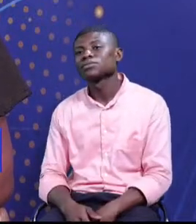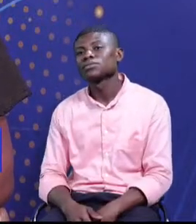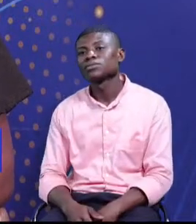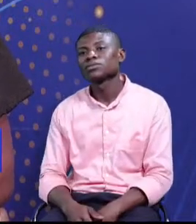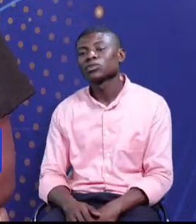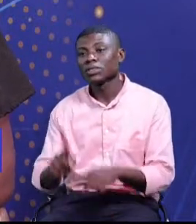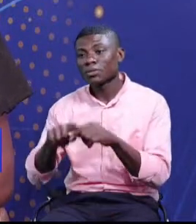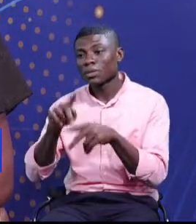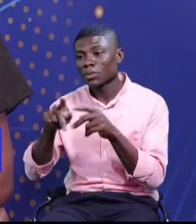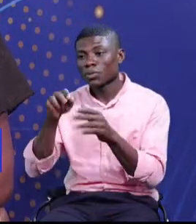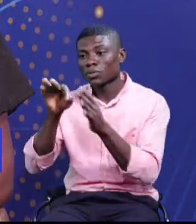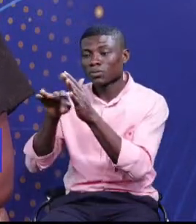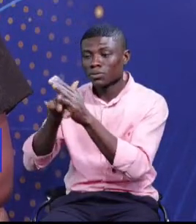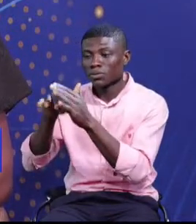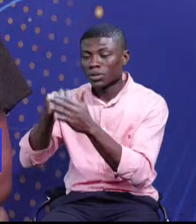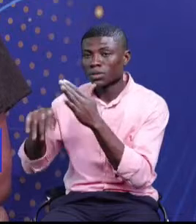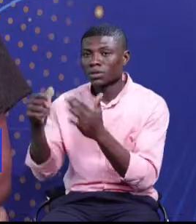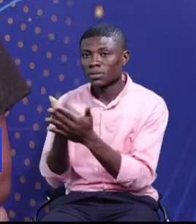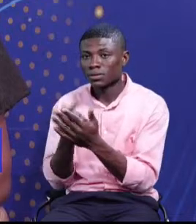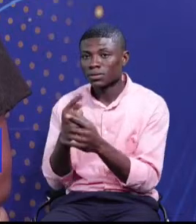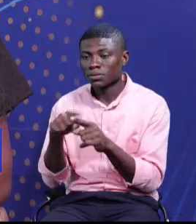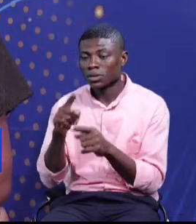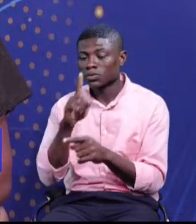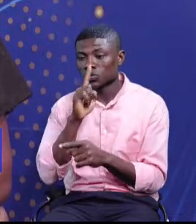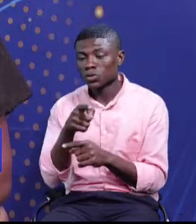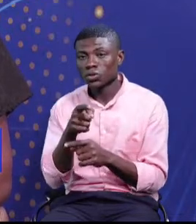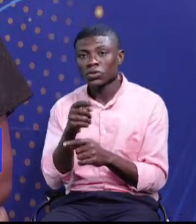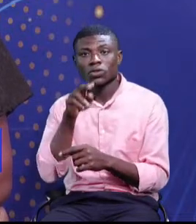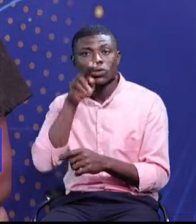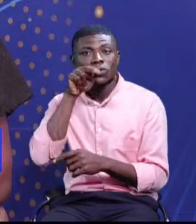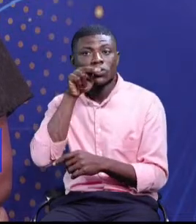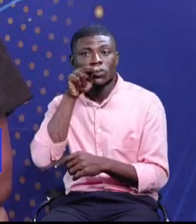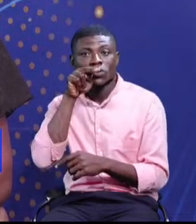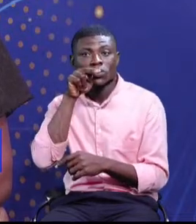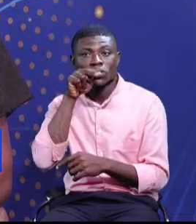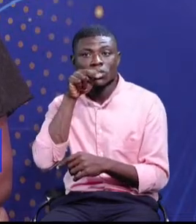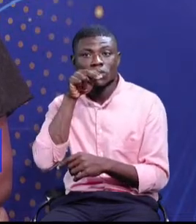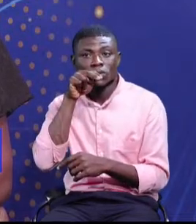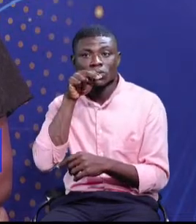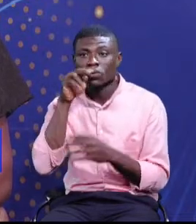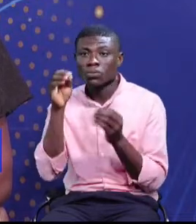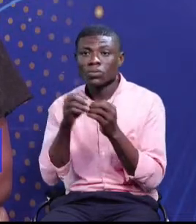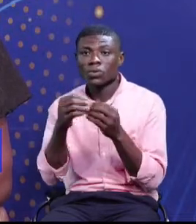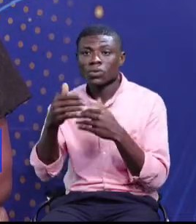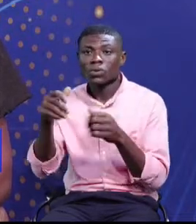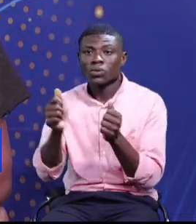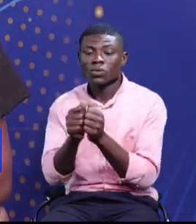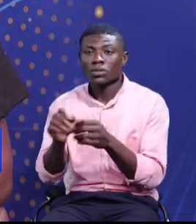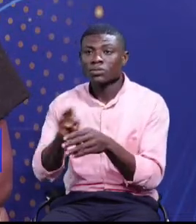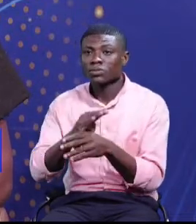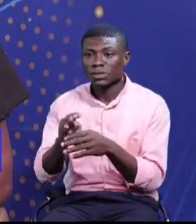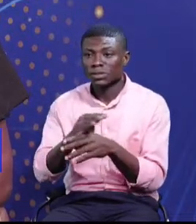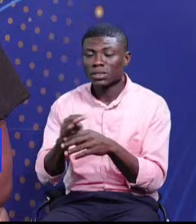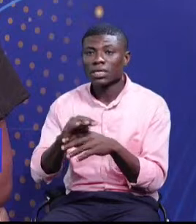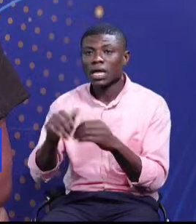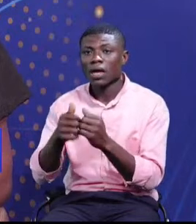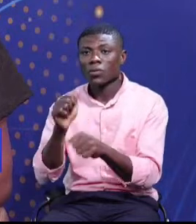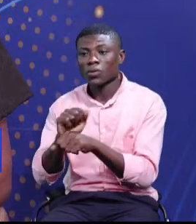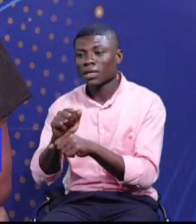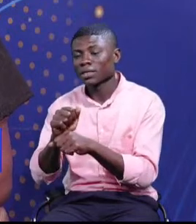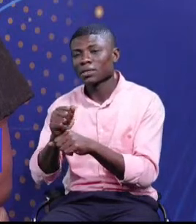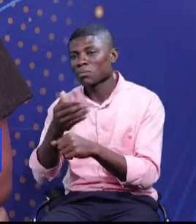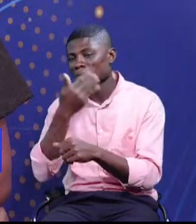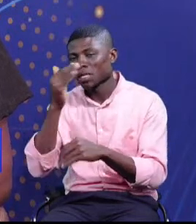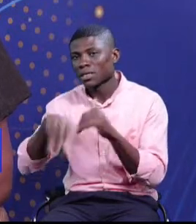it is. And to be fair, and I have to say this, Nigeria are actually very far ahead with their business processes and streamlining and things.